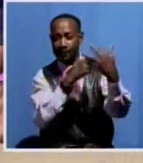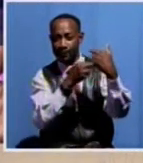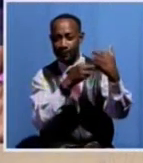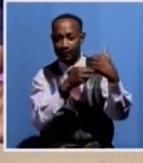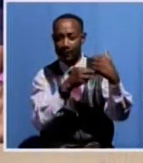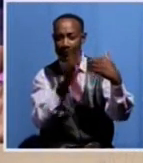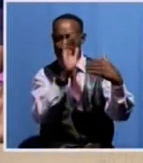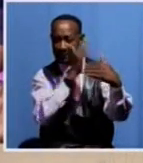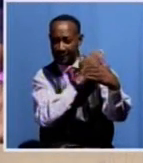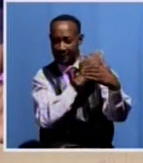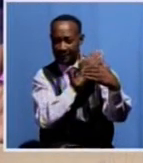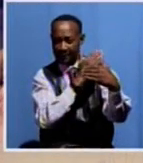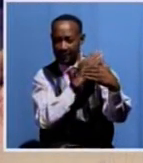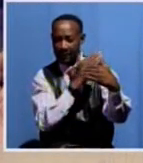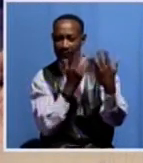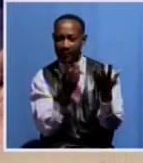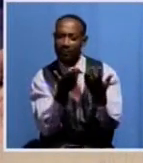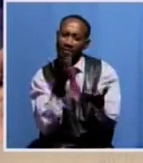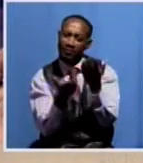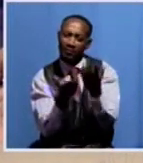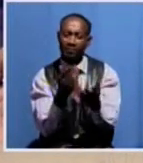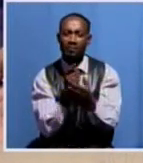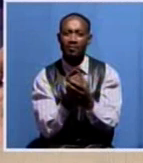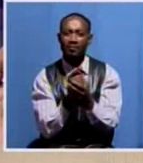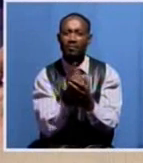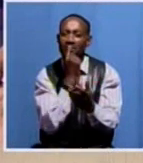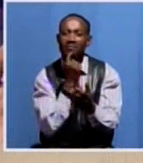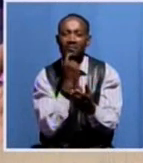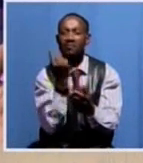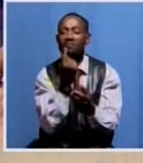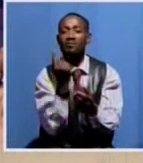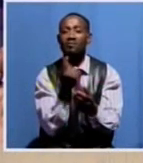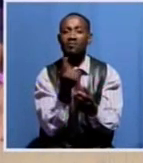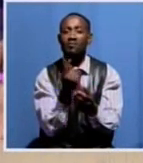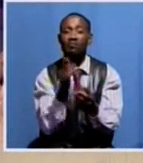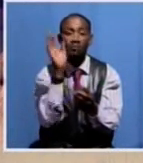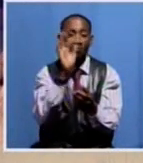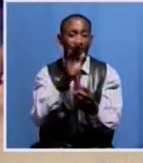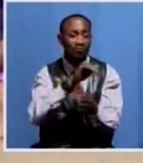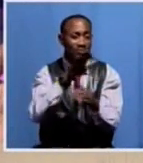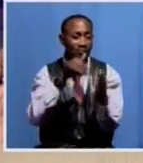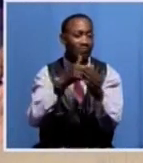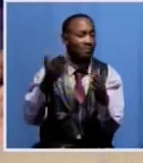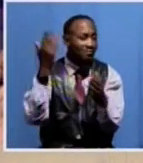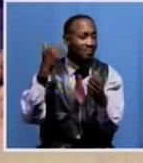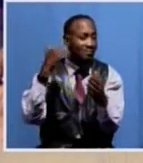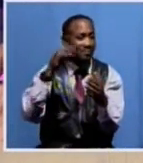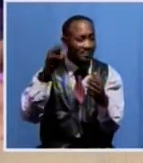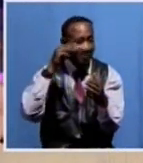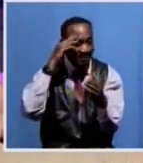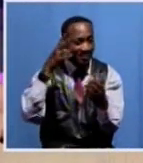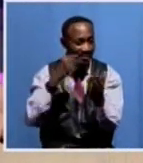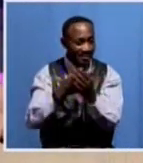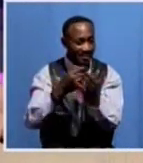take you back that this is probably mere rhetoric. All your predecessors probably in the past, maybe 3 of them in the past,